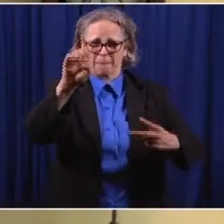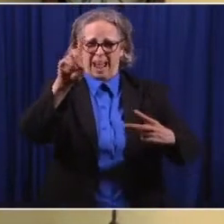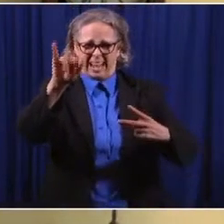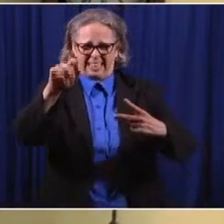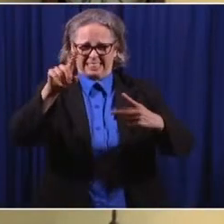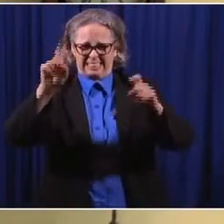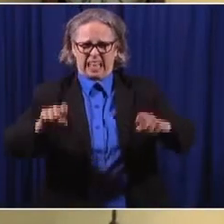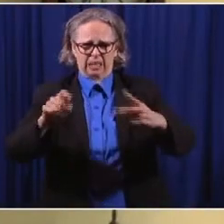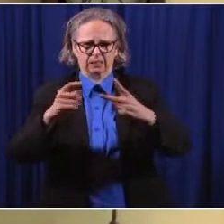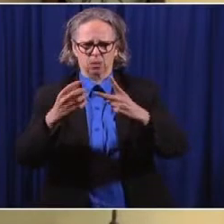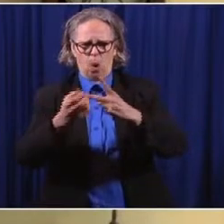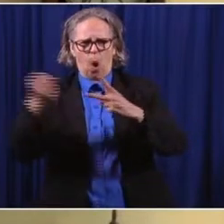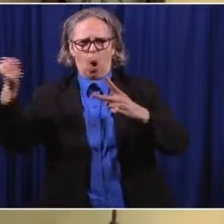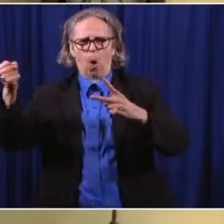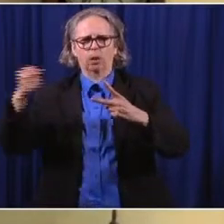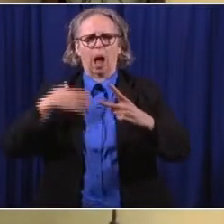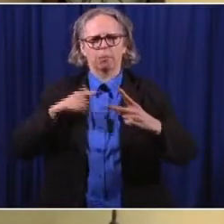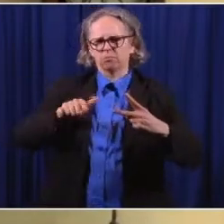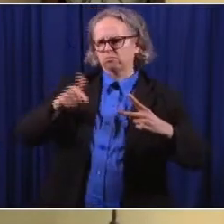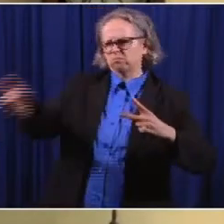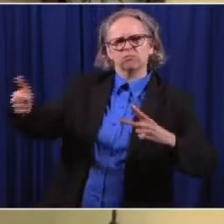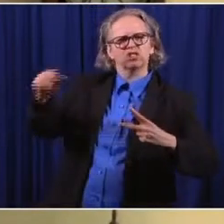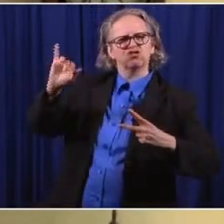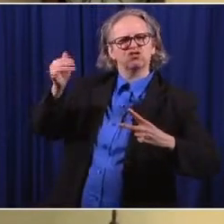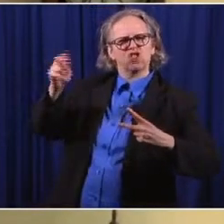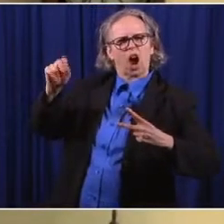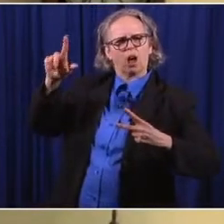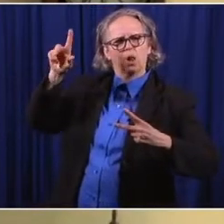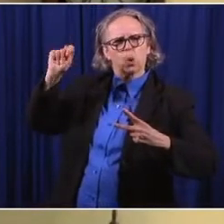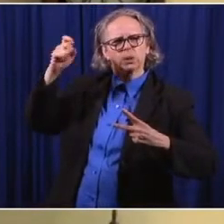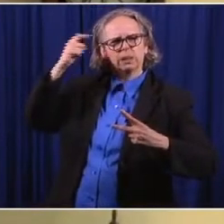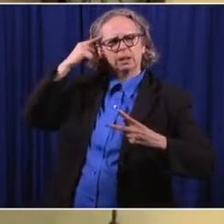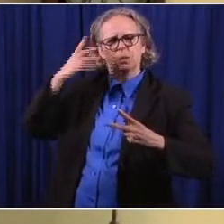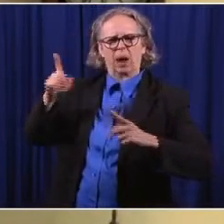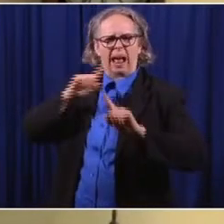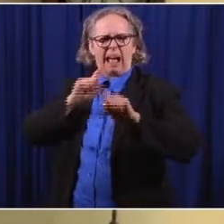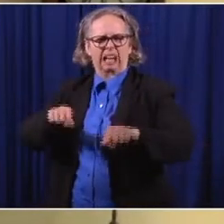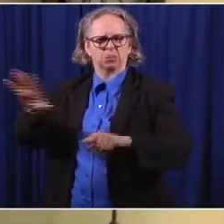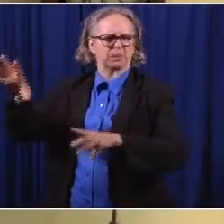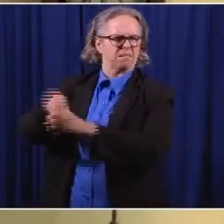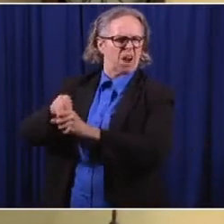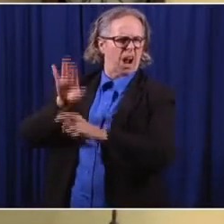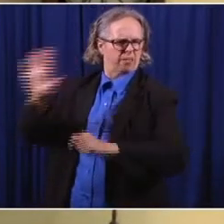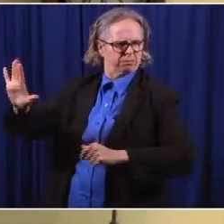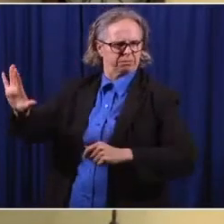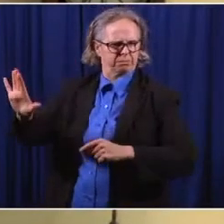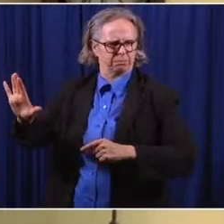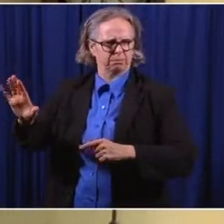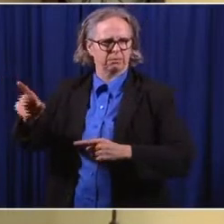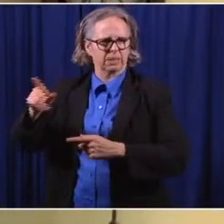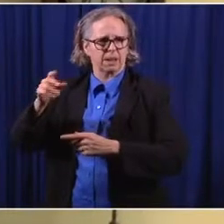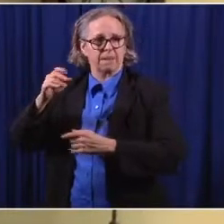We've not gotten final results back yet. So when we get the final, we will certainly